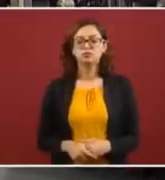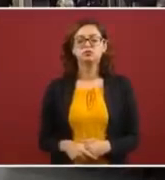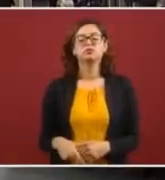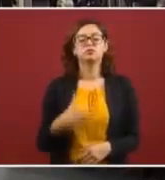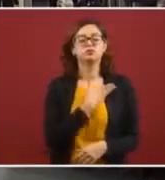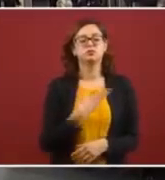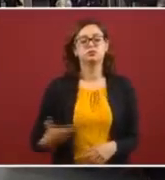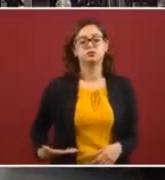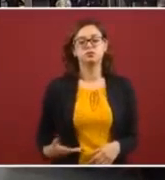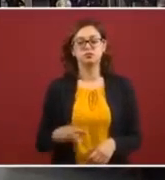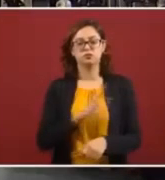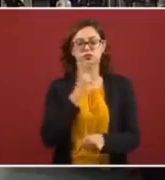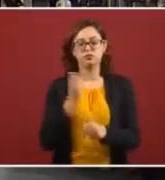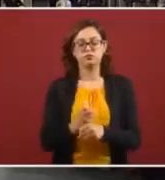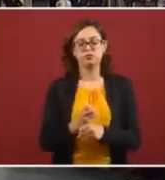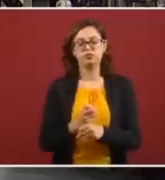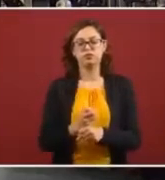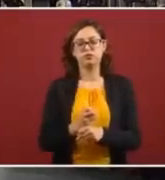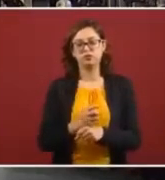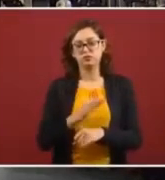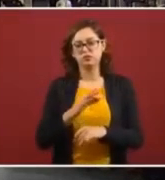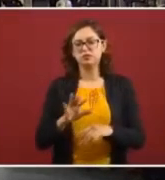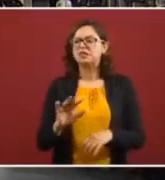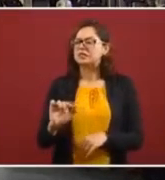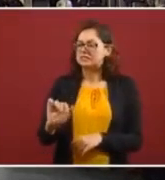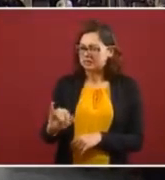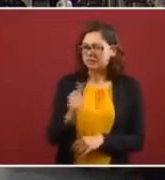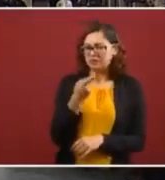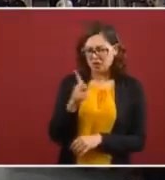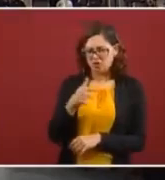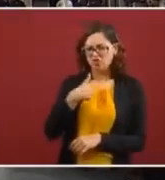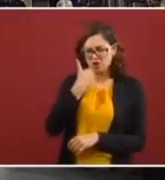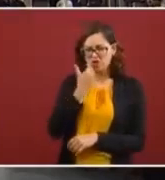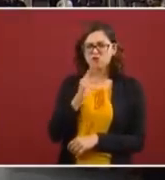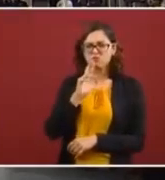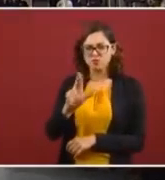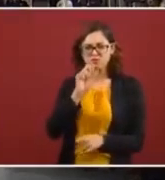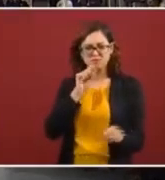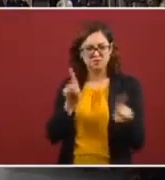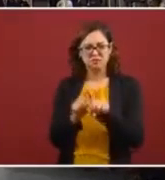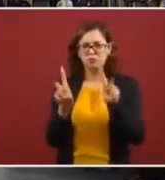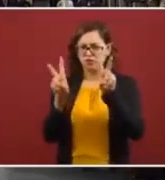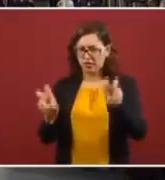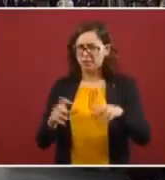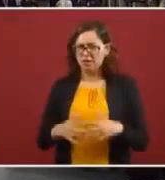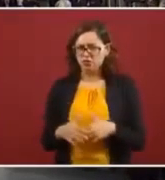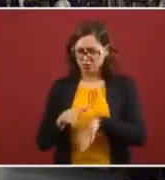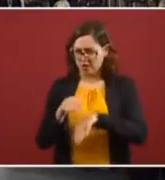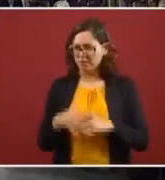Mr. President, my next question. Wait, he has a question.